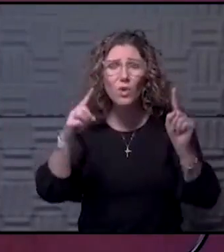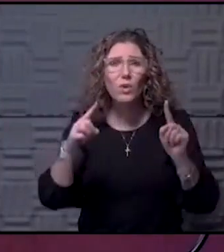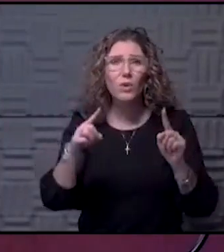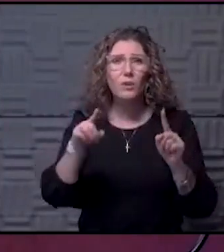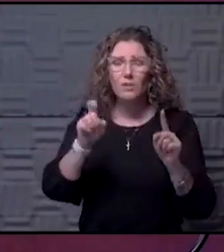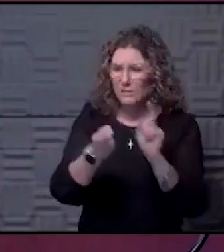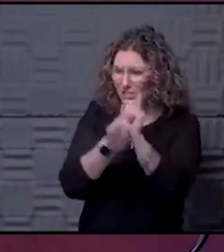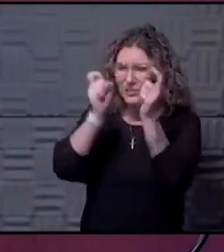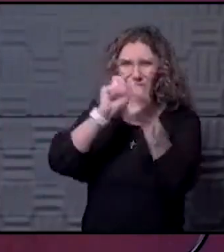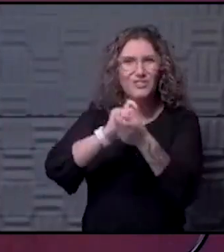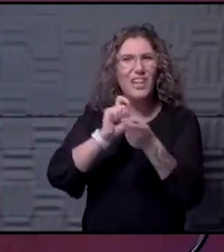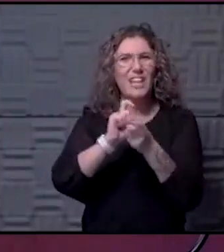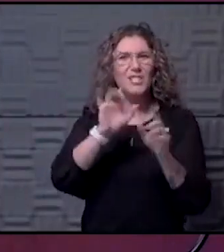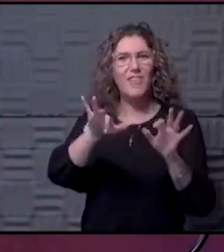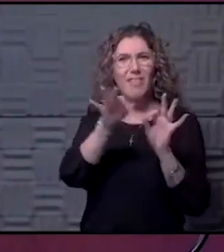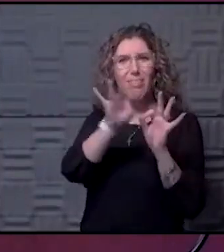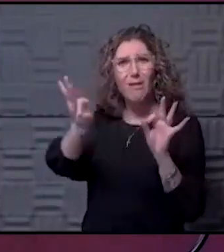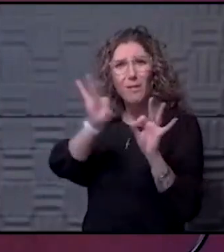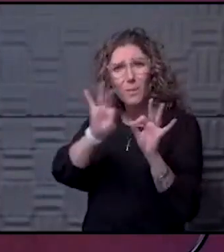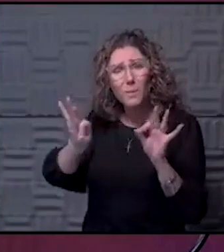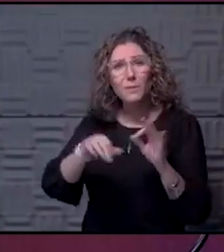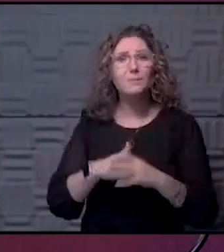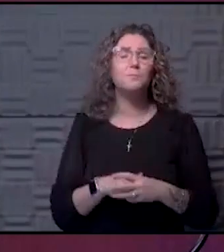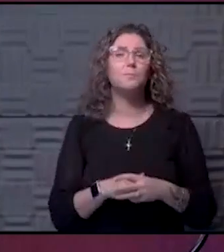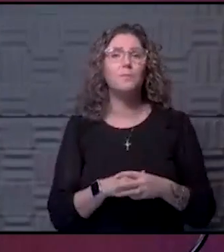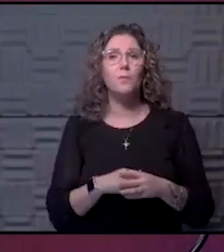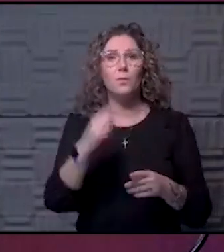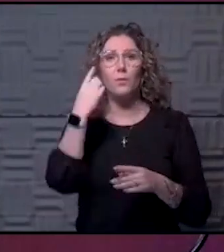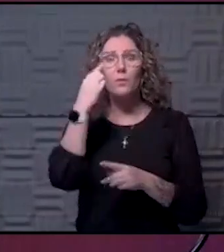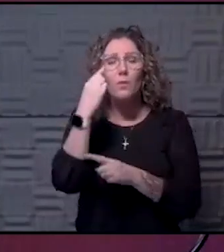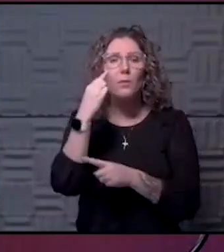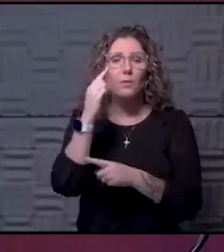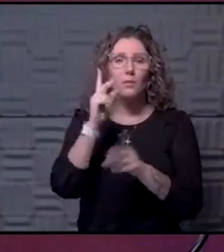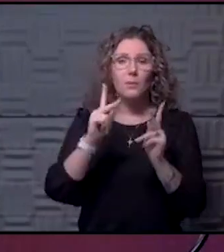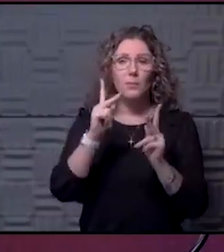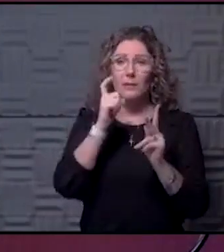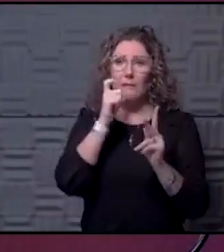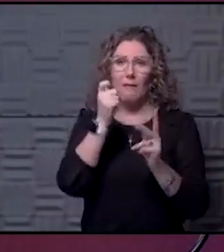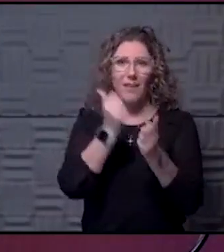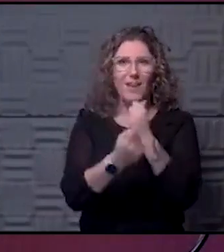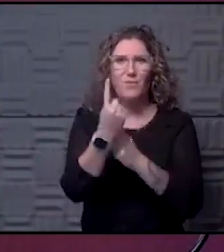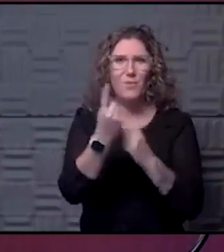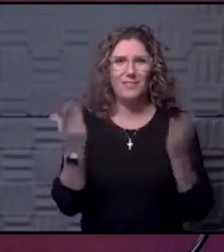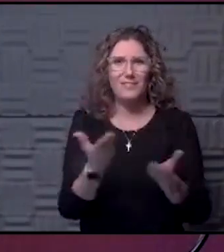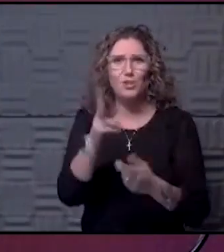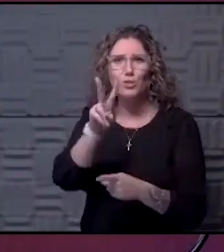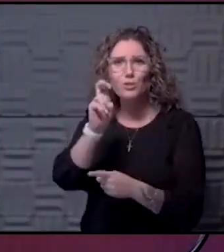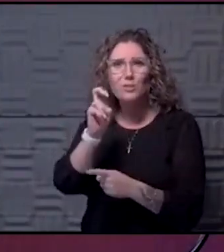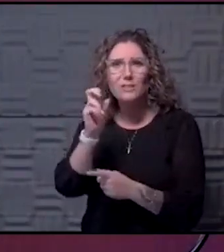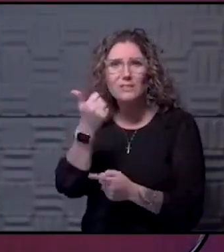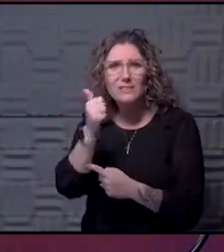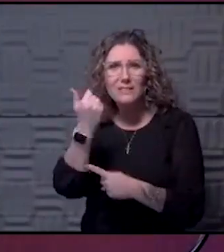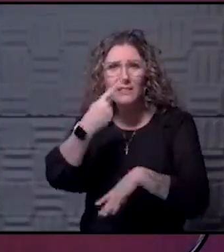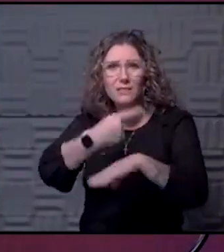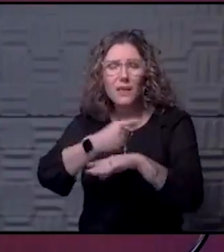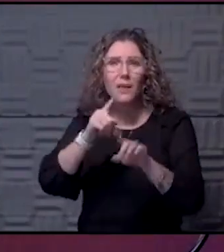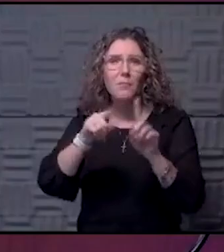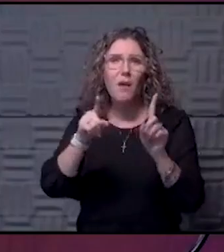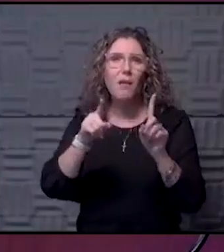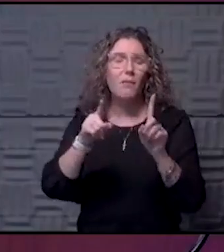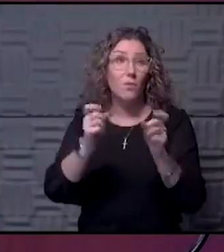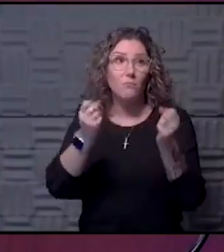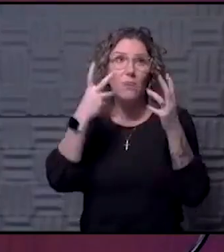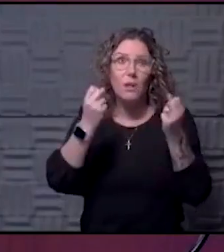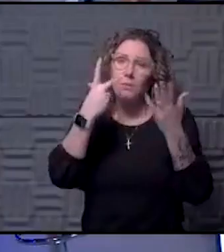to change our language. Yep. Certainly for some of our folks, not everybody is here 210 days, but many for weeks and